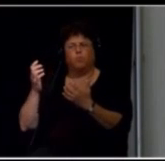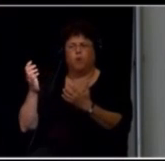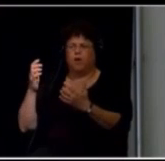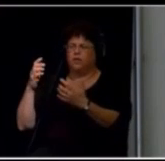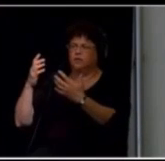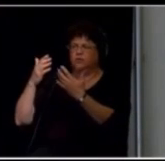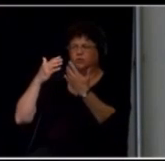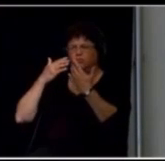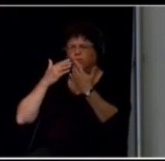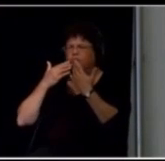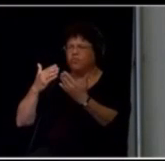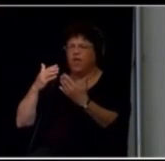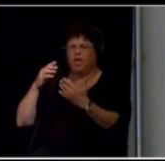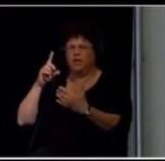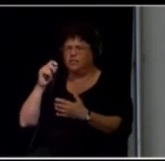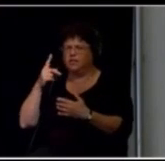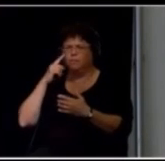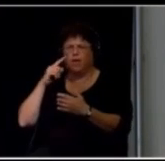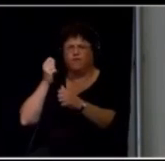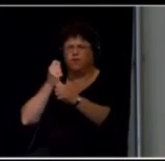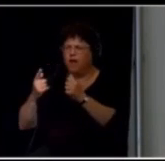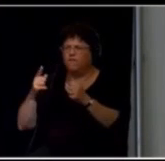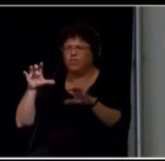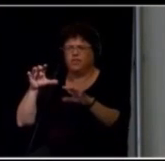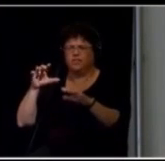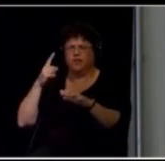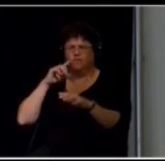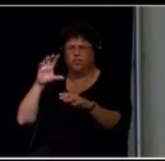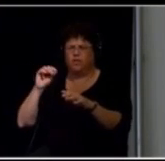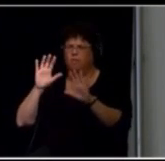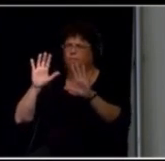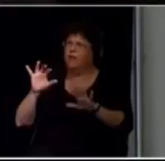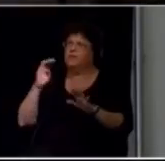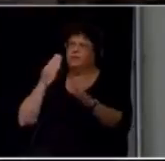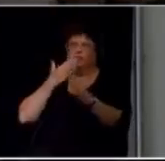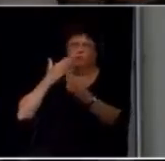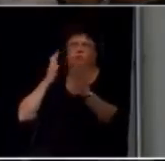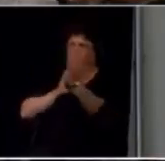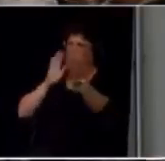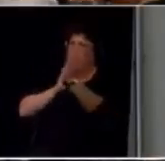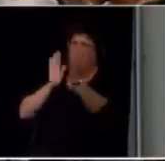stage and just personally thank him for everything he's done for the company. He's done an amazing job. Thank you.